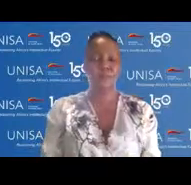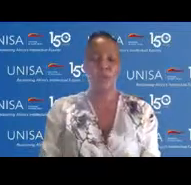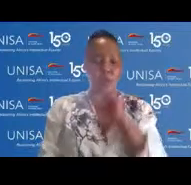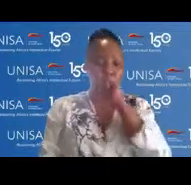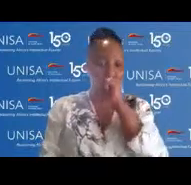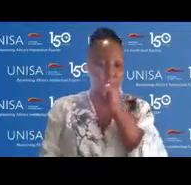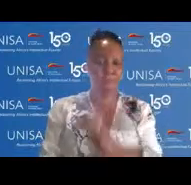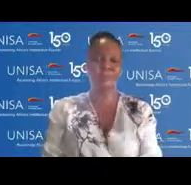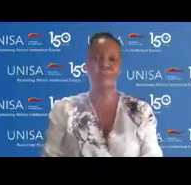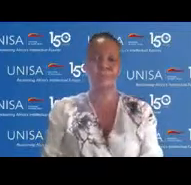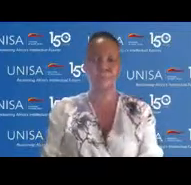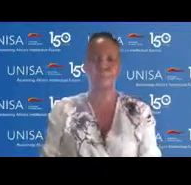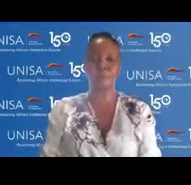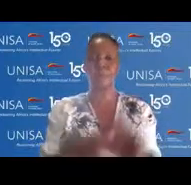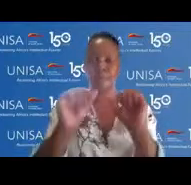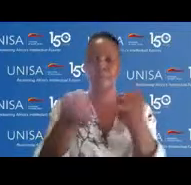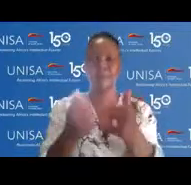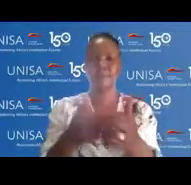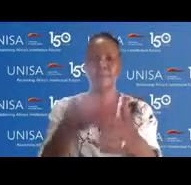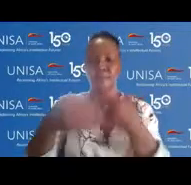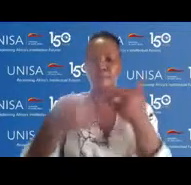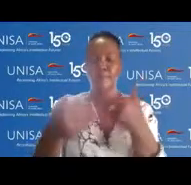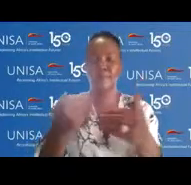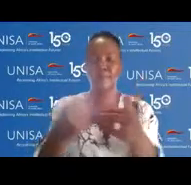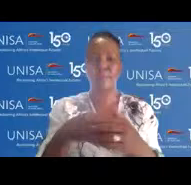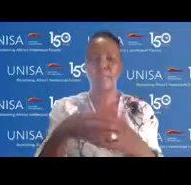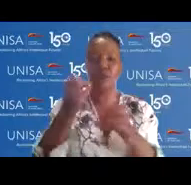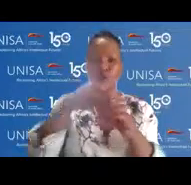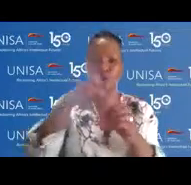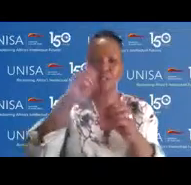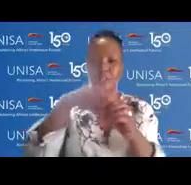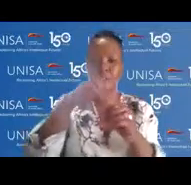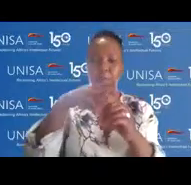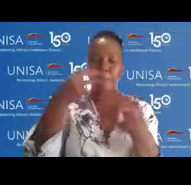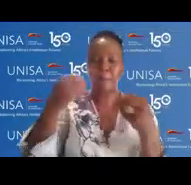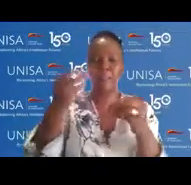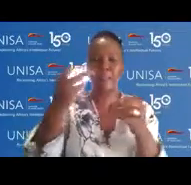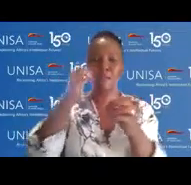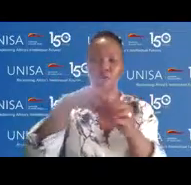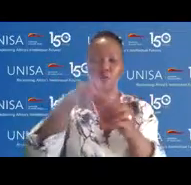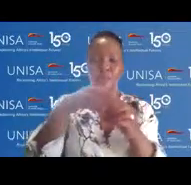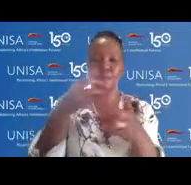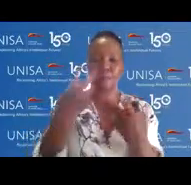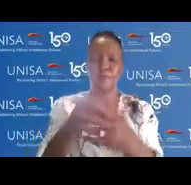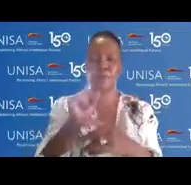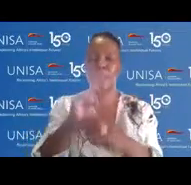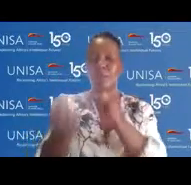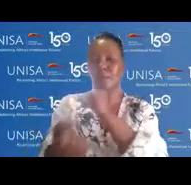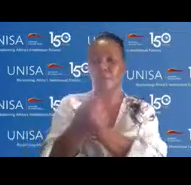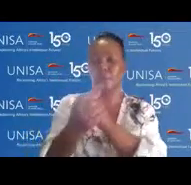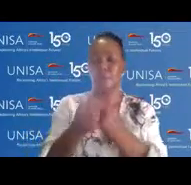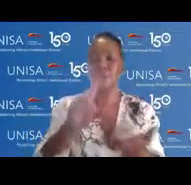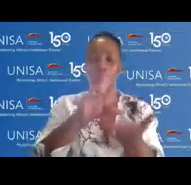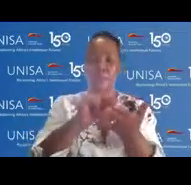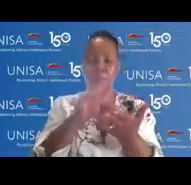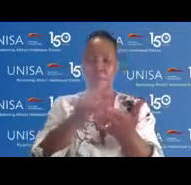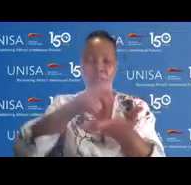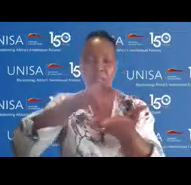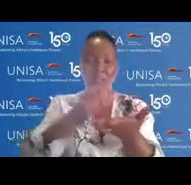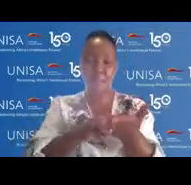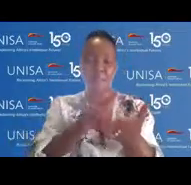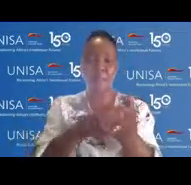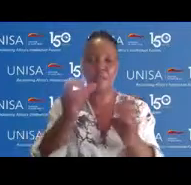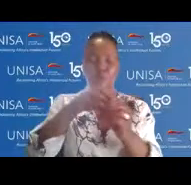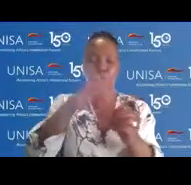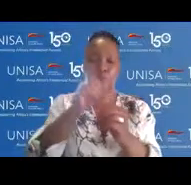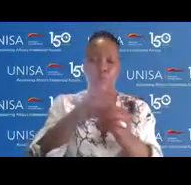All right, so there we go. It's installing. So first what happens, guys, it downloads the app and then it installs the app, the installation